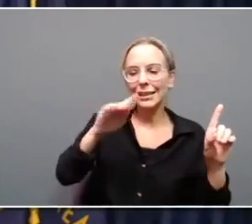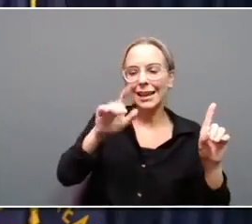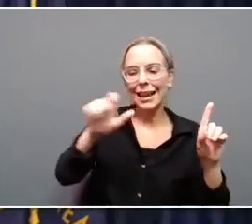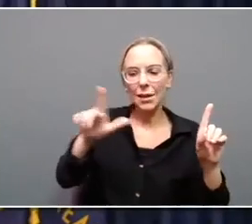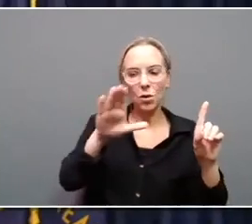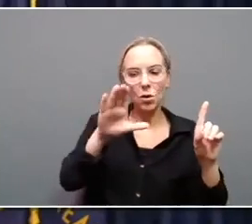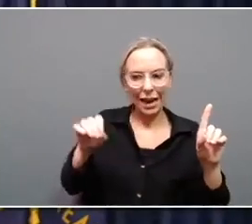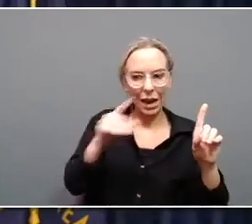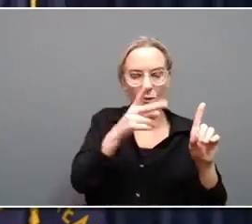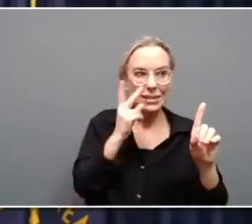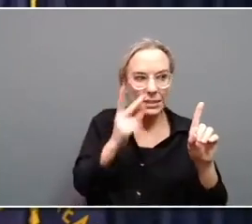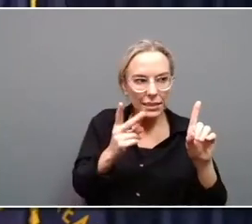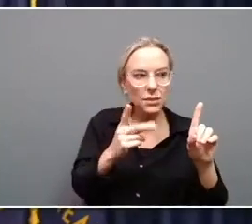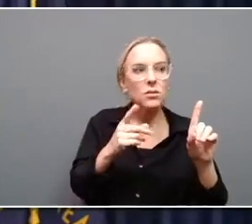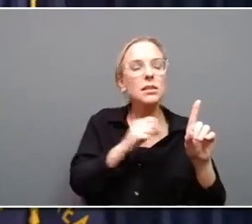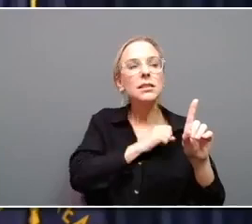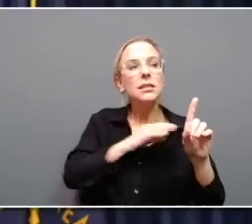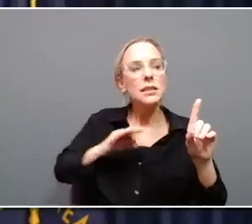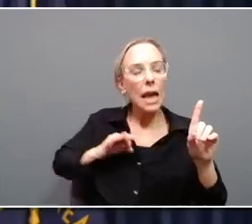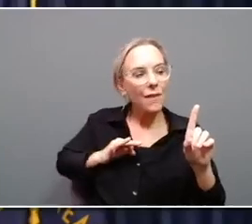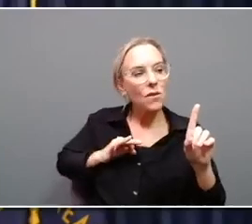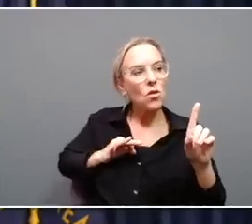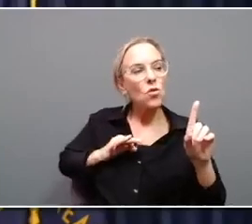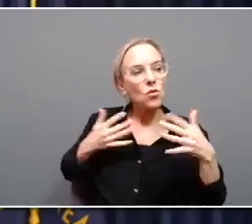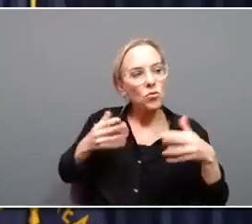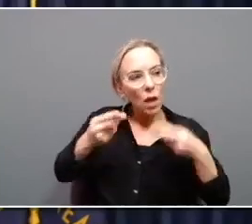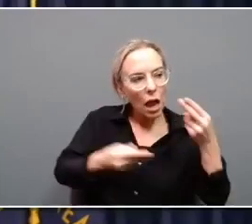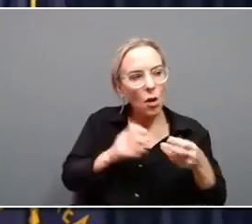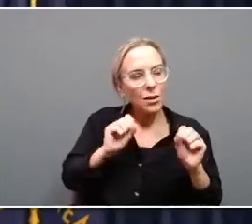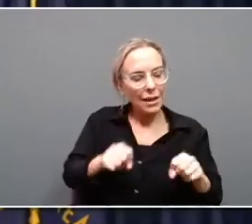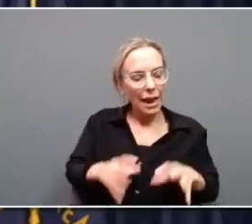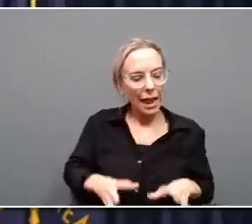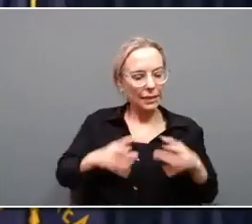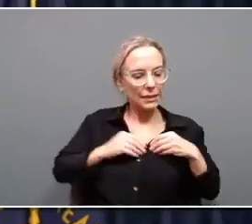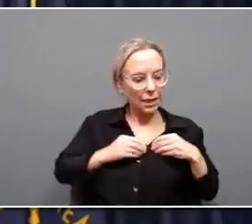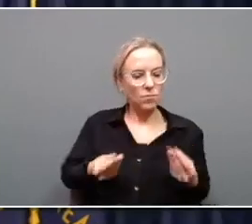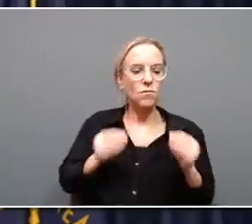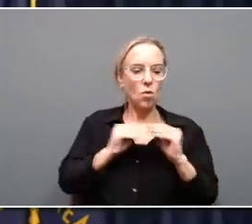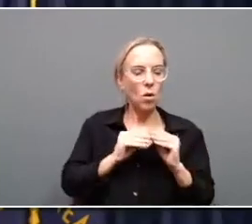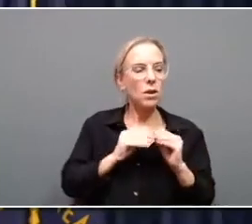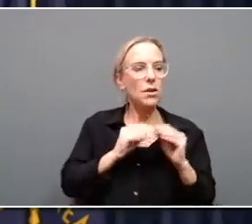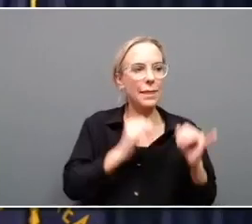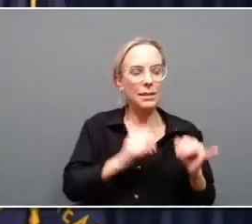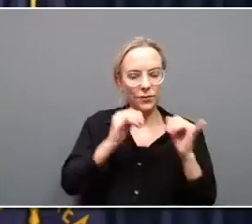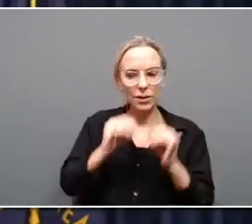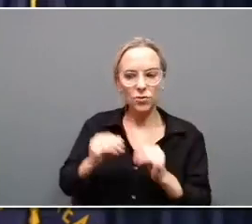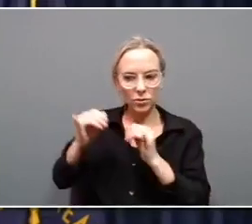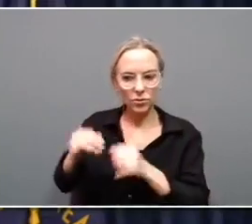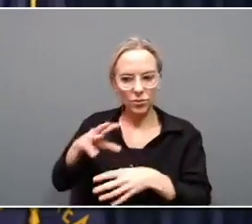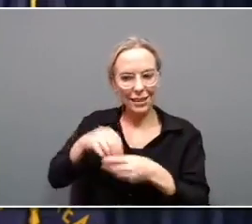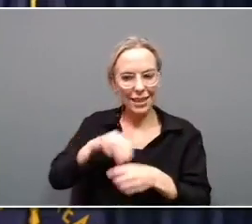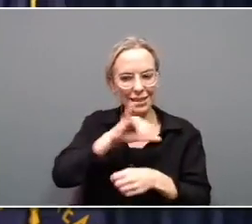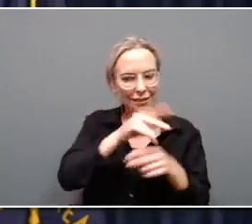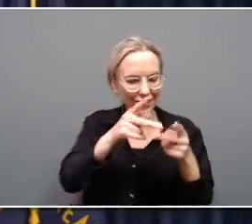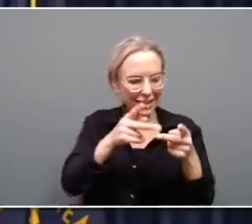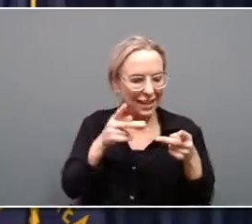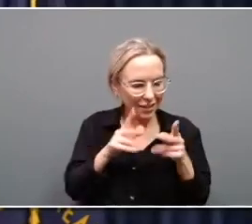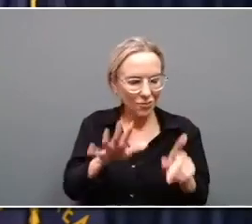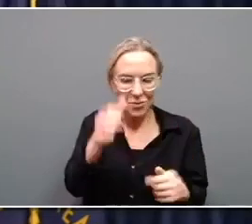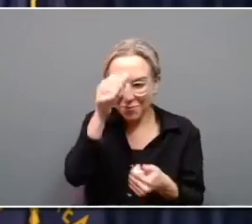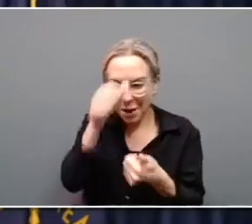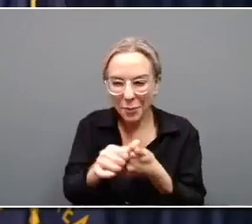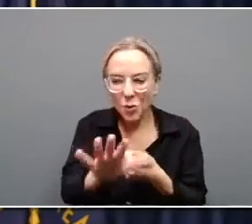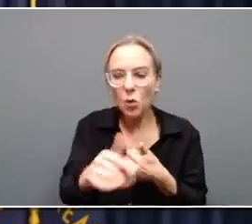getting to a staffing point where we're going to be able to accept more individuals in that facility. Remember, we've got to get